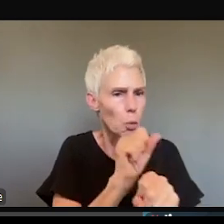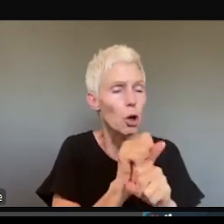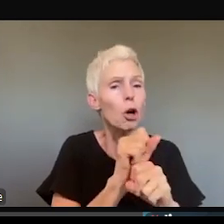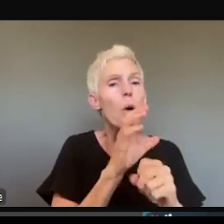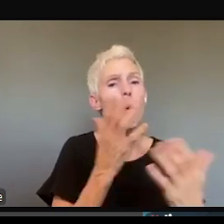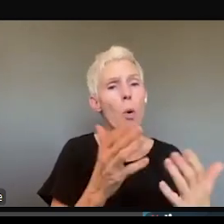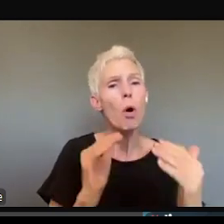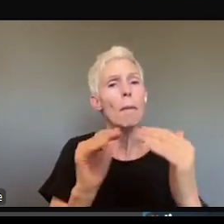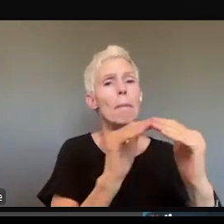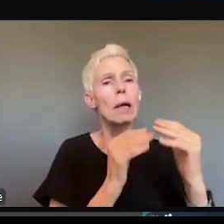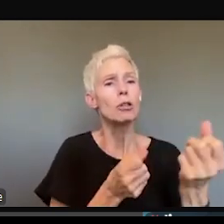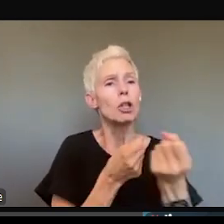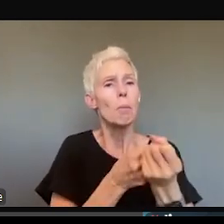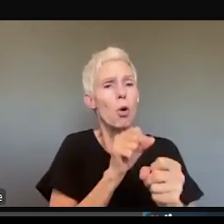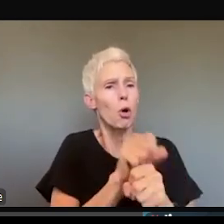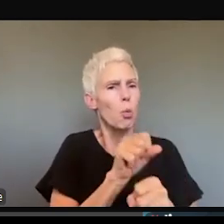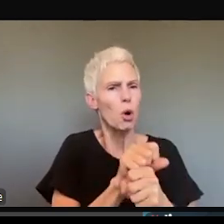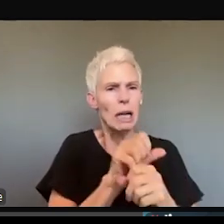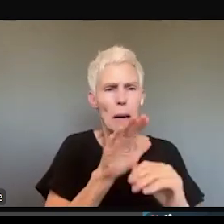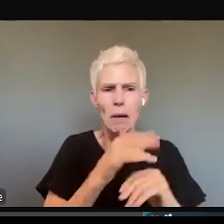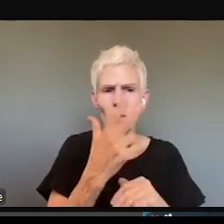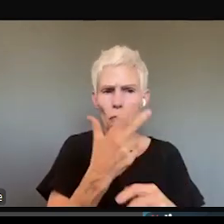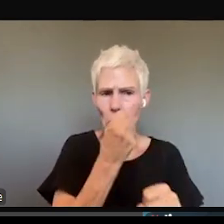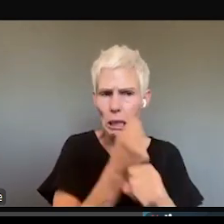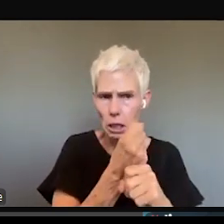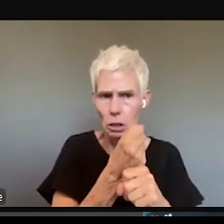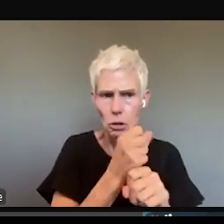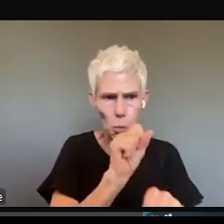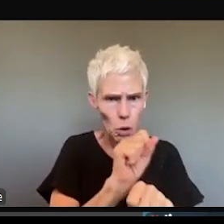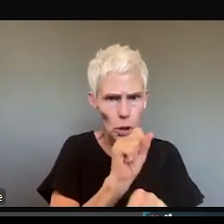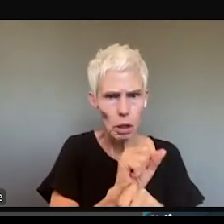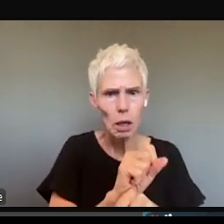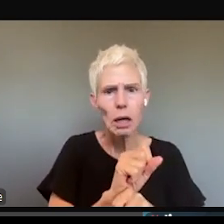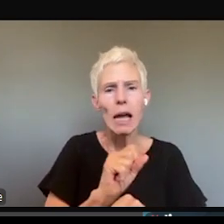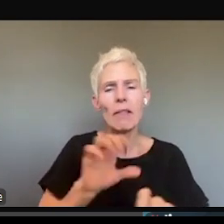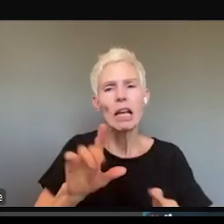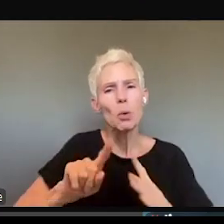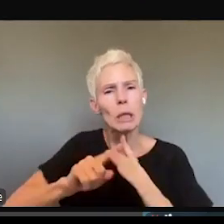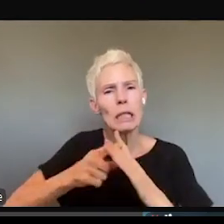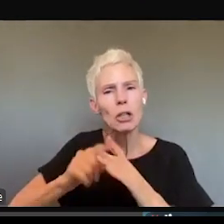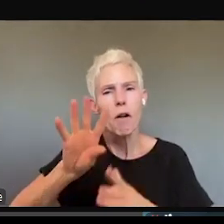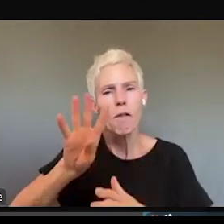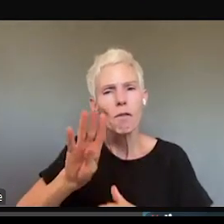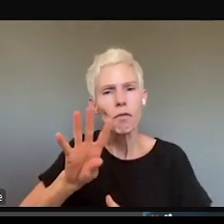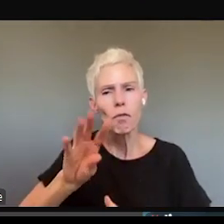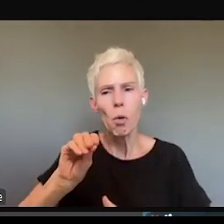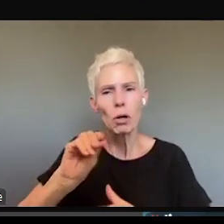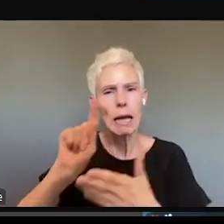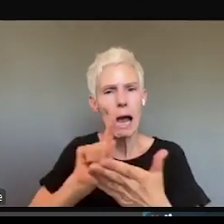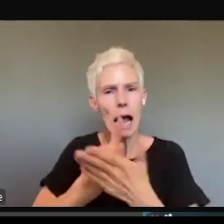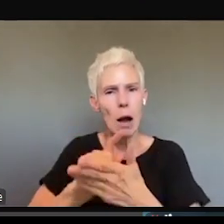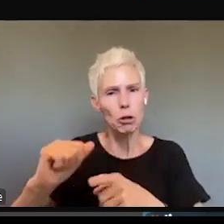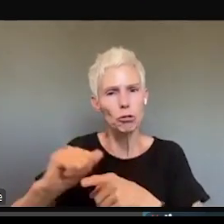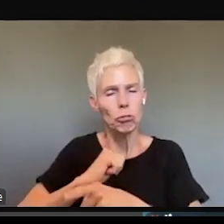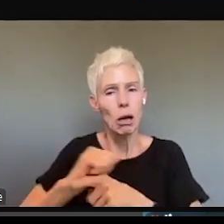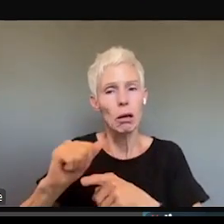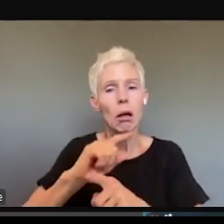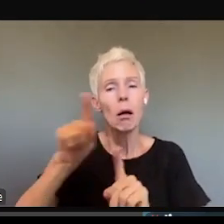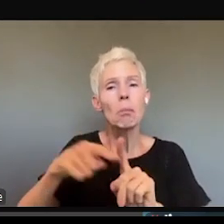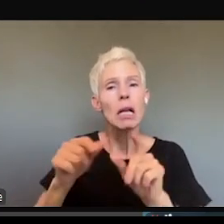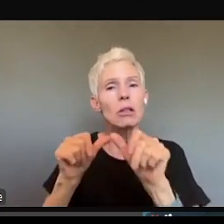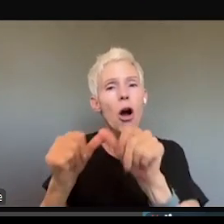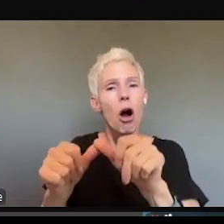support work. And then they do an initial like 40-hour training and ongoing